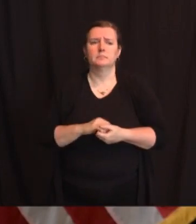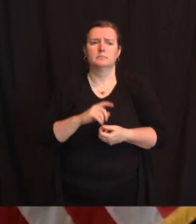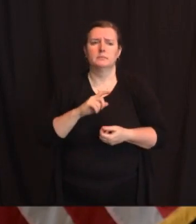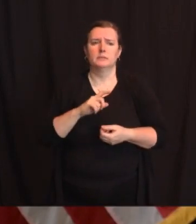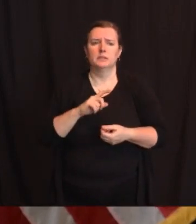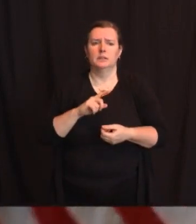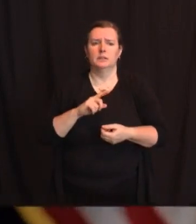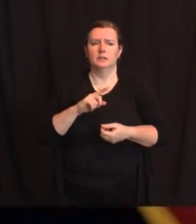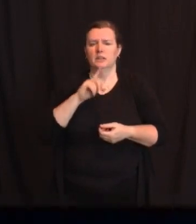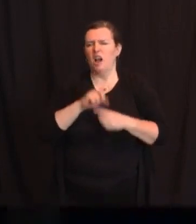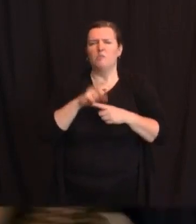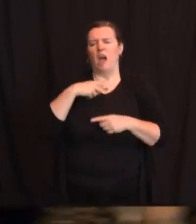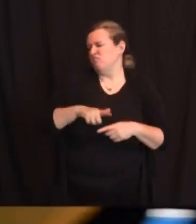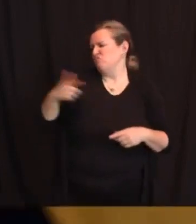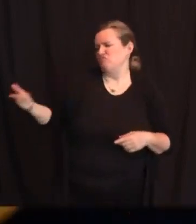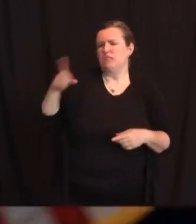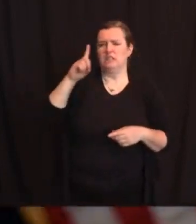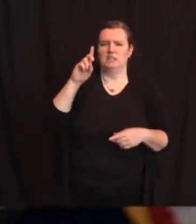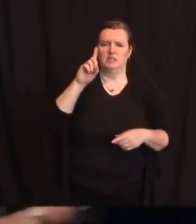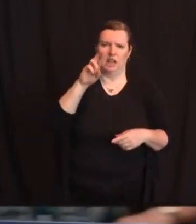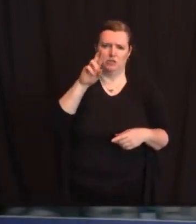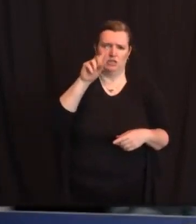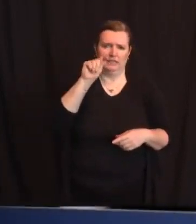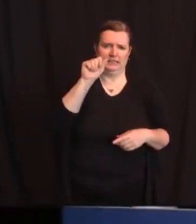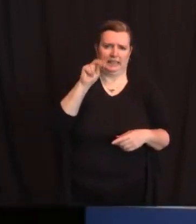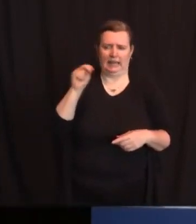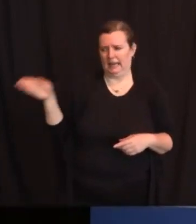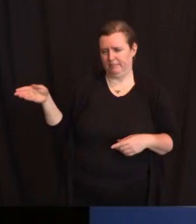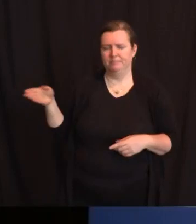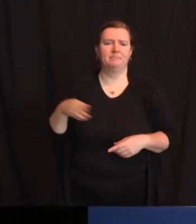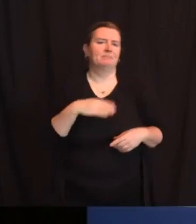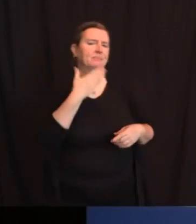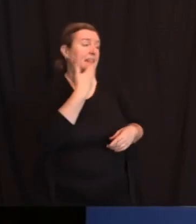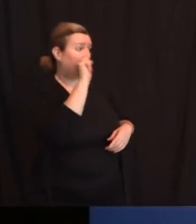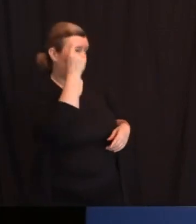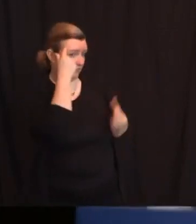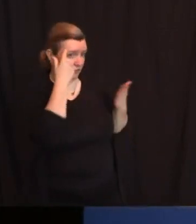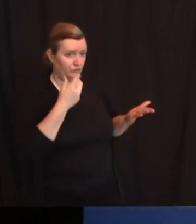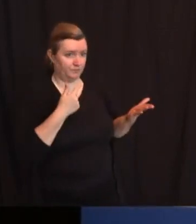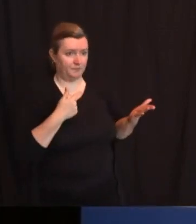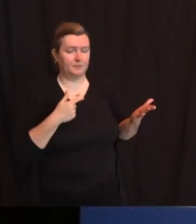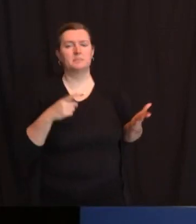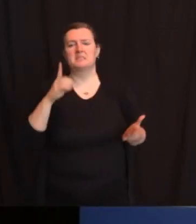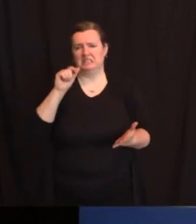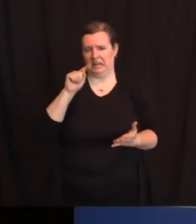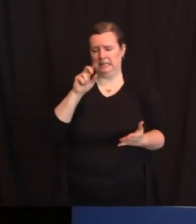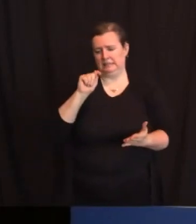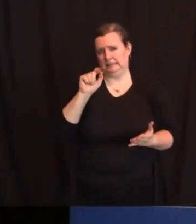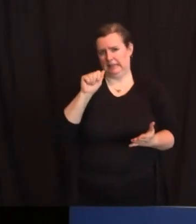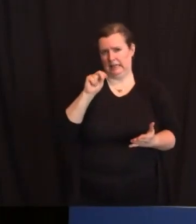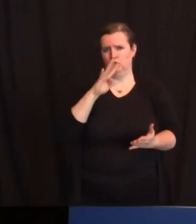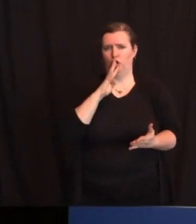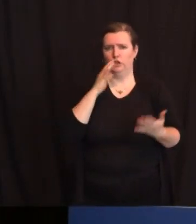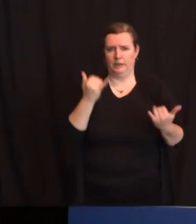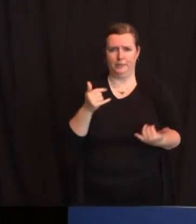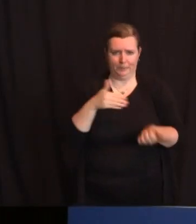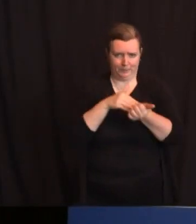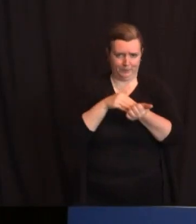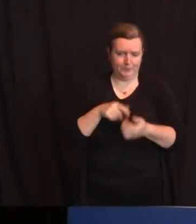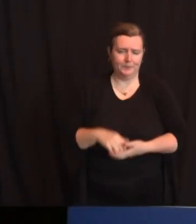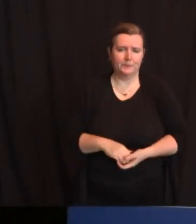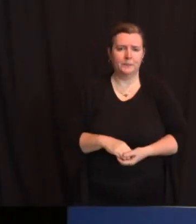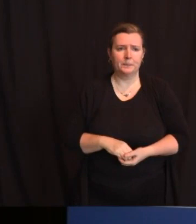So, Thank you for that. Dr. Tan. So, whether it's for cases or whether it's